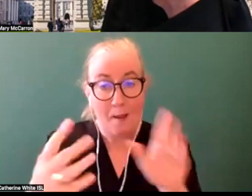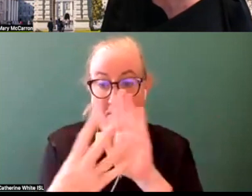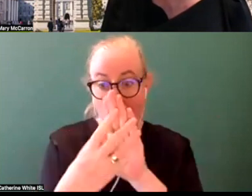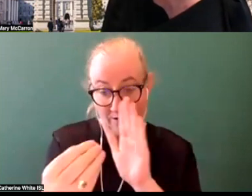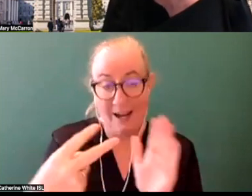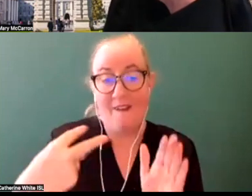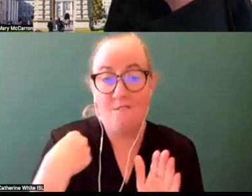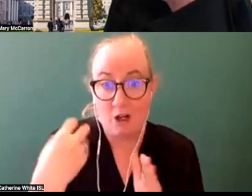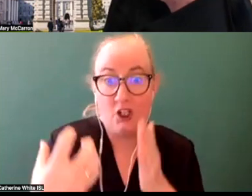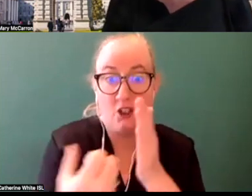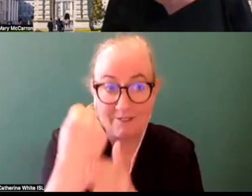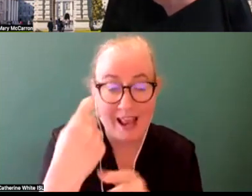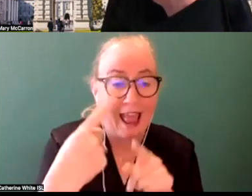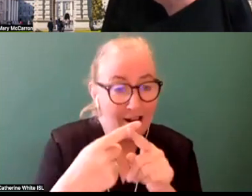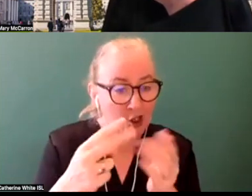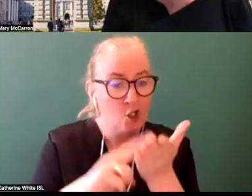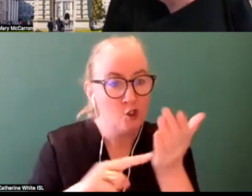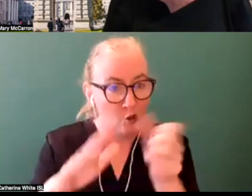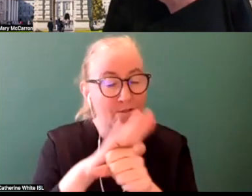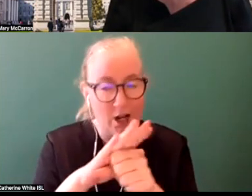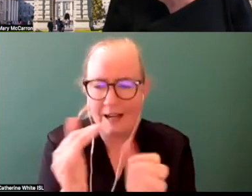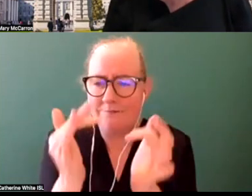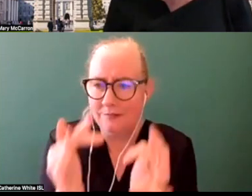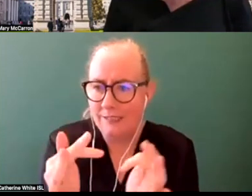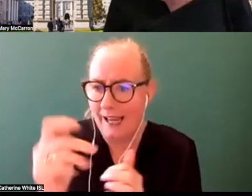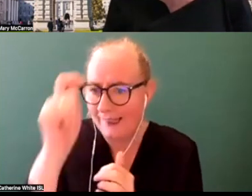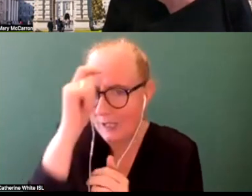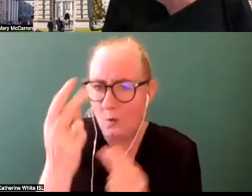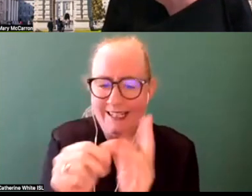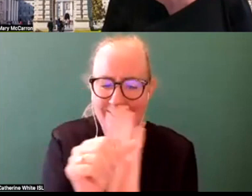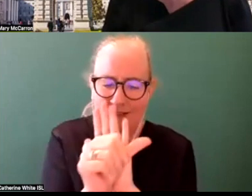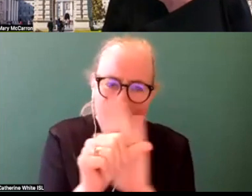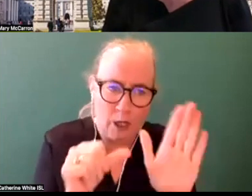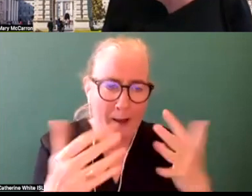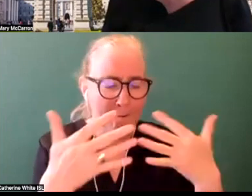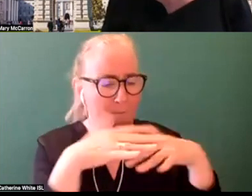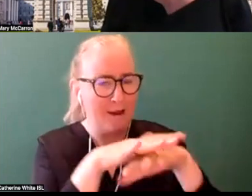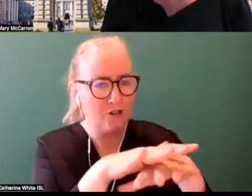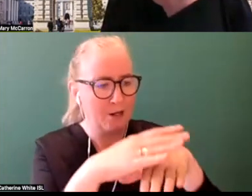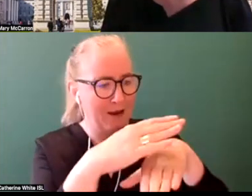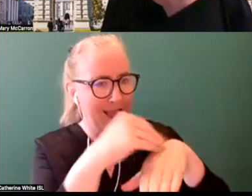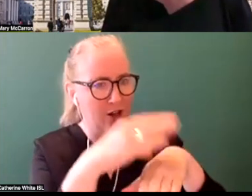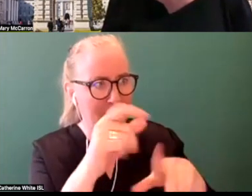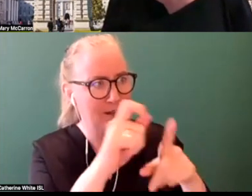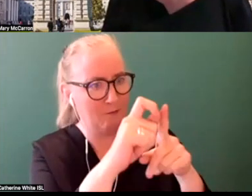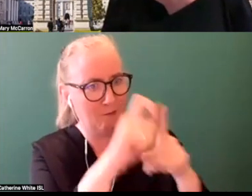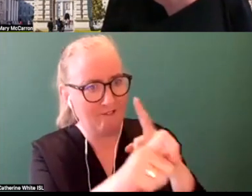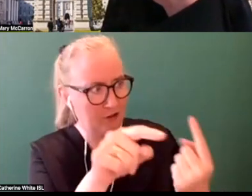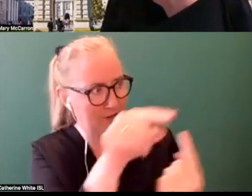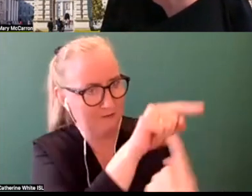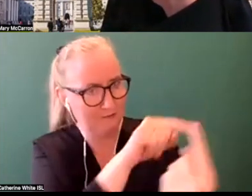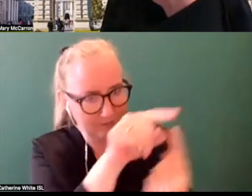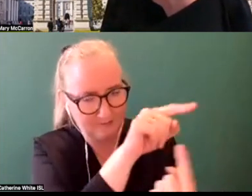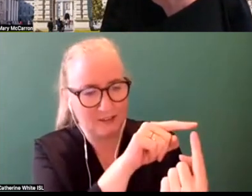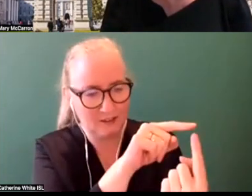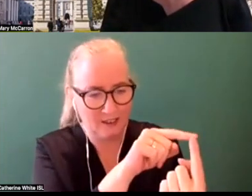is useful. And I certainly think that we need the expertise of mainstream geriatricians. We need it.